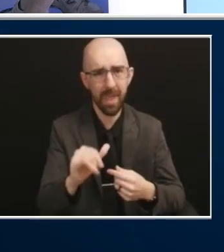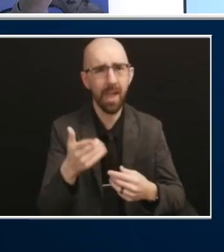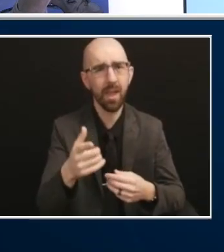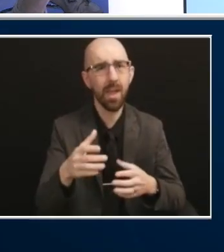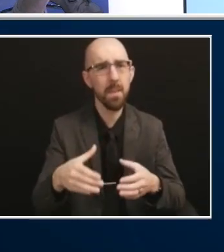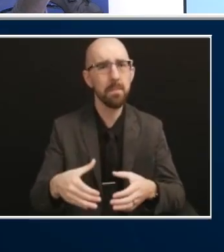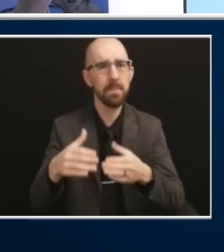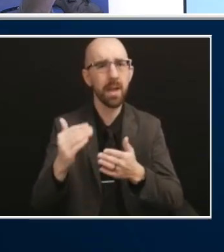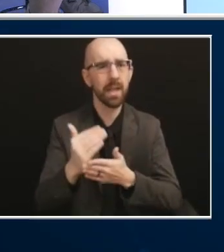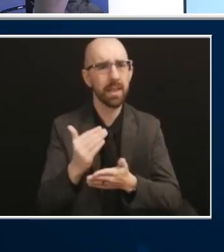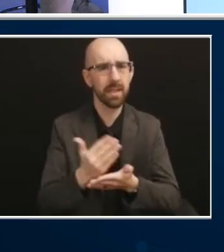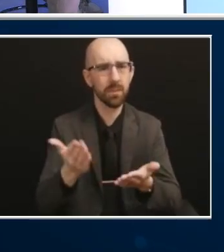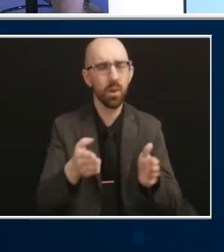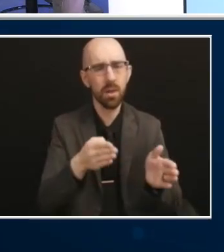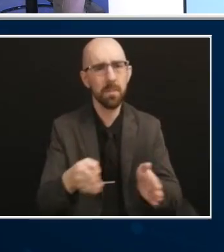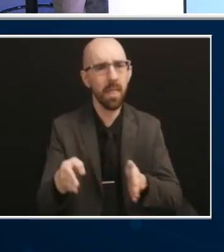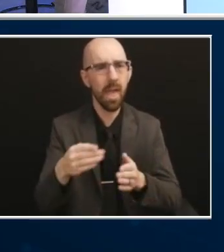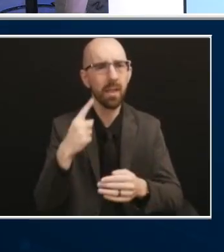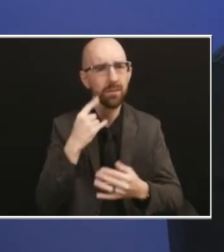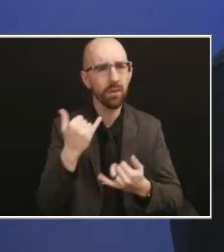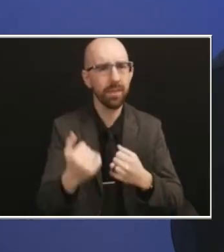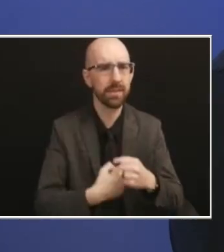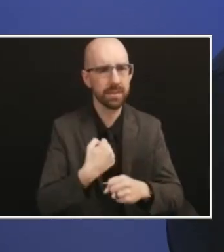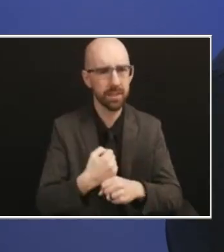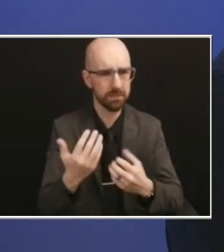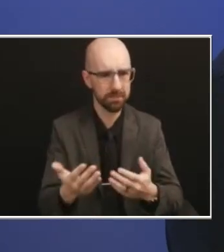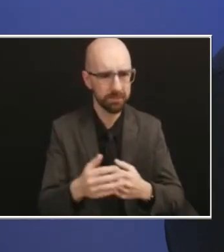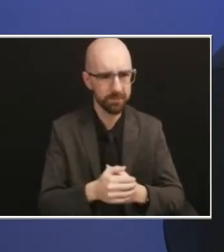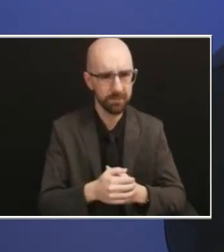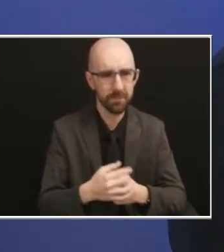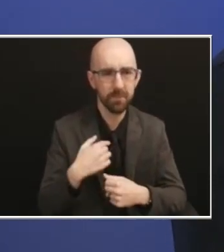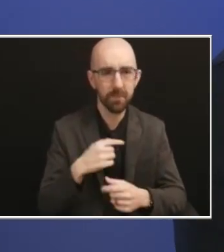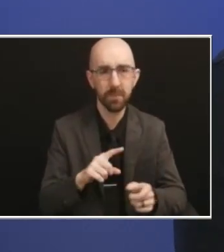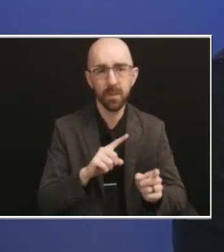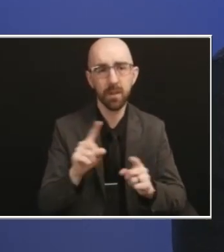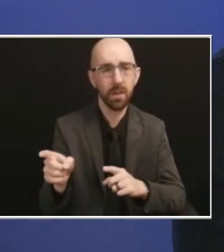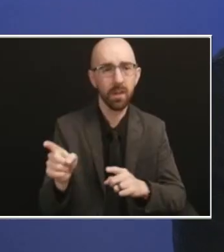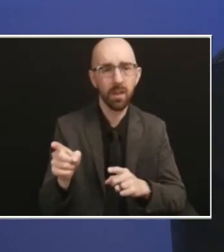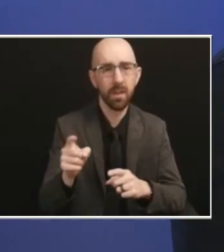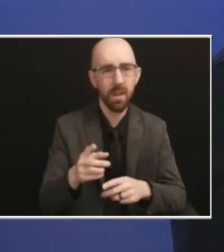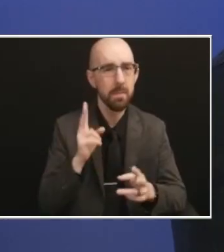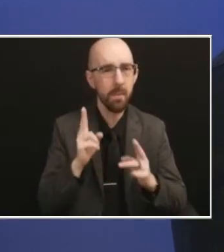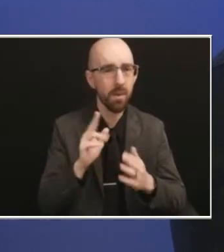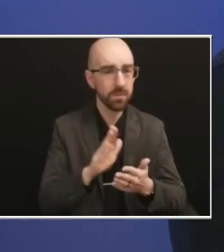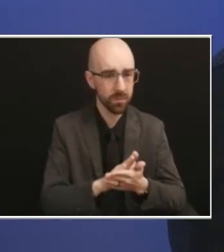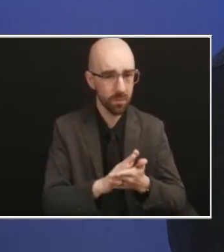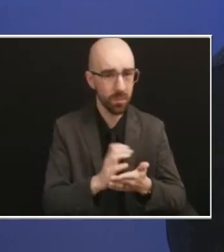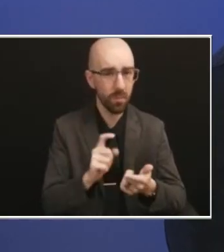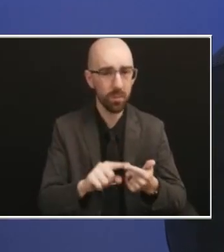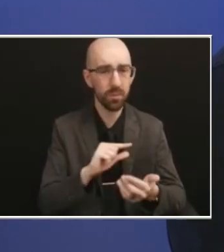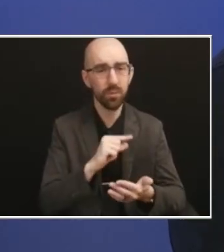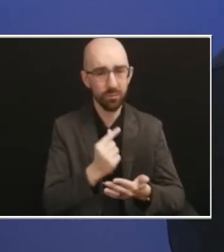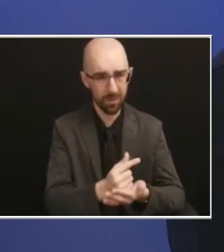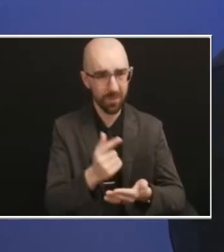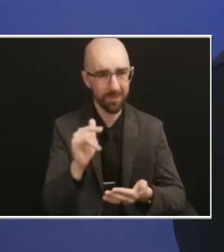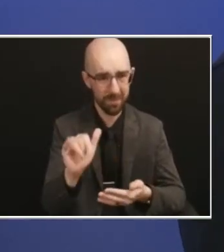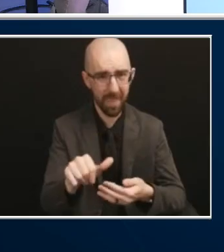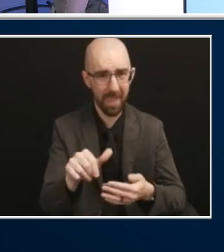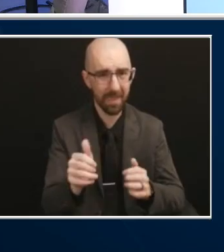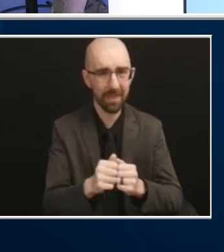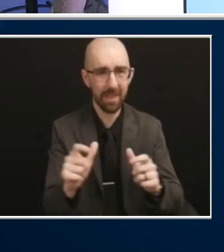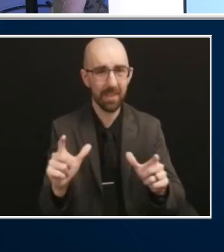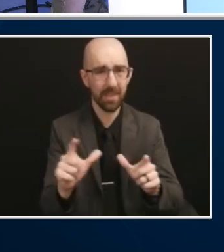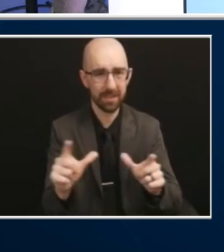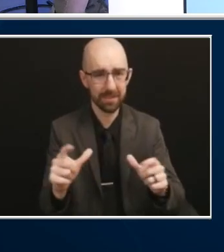plans for this year? I'm going to barber school and I want to graduate from that. Oh, and get nice. my license. Have you always